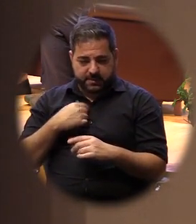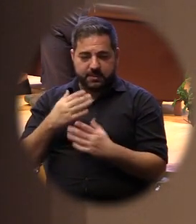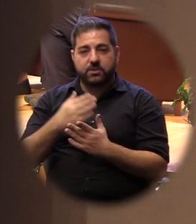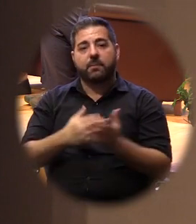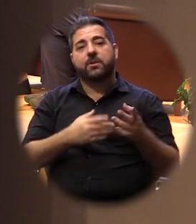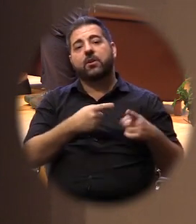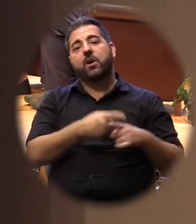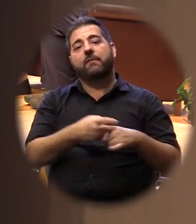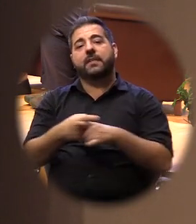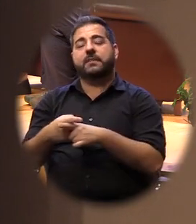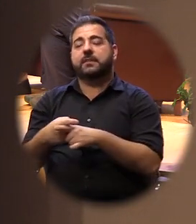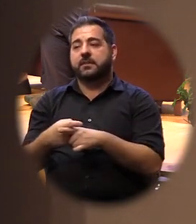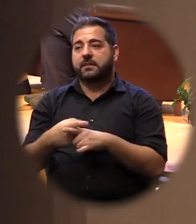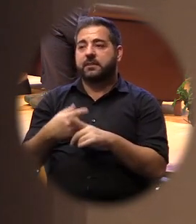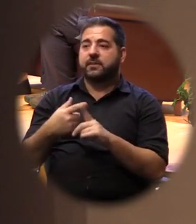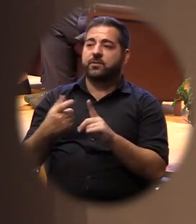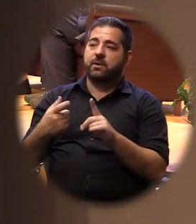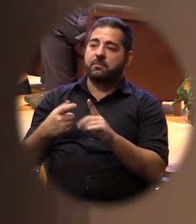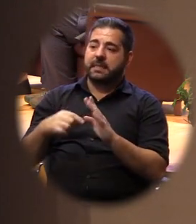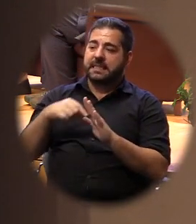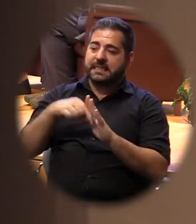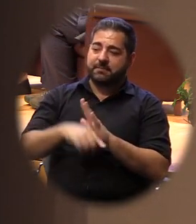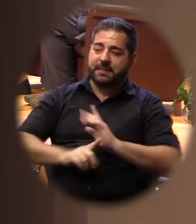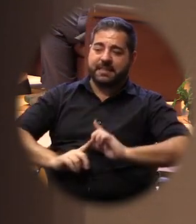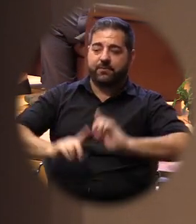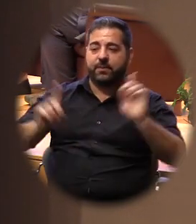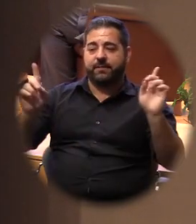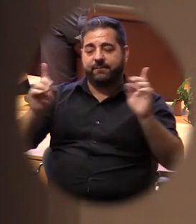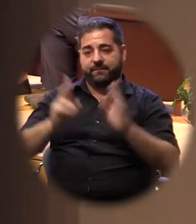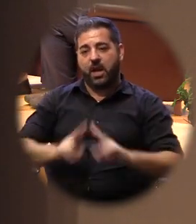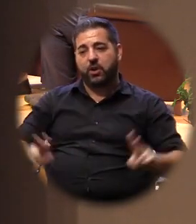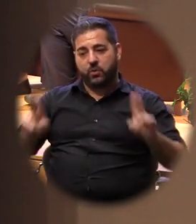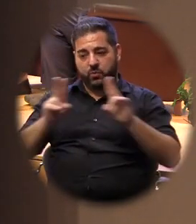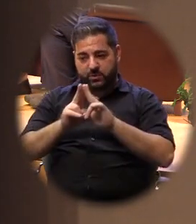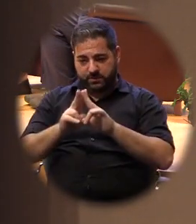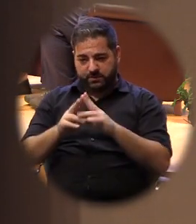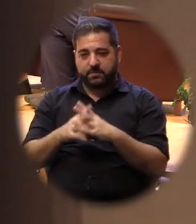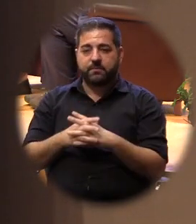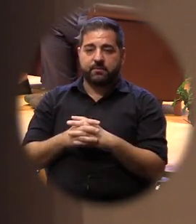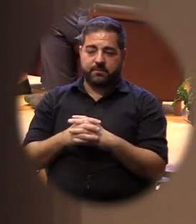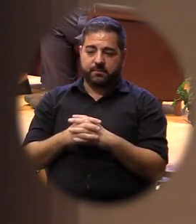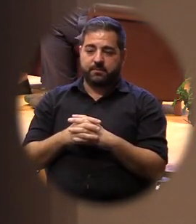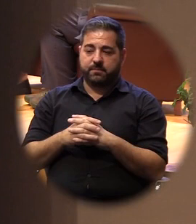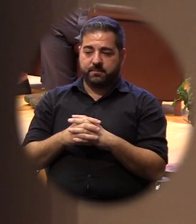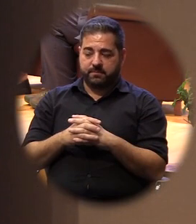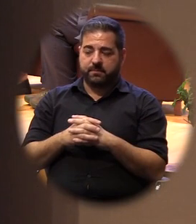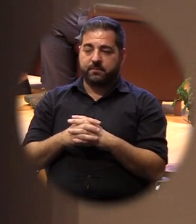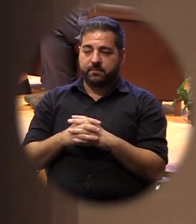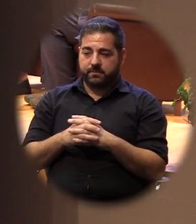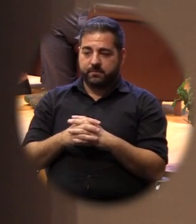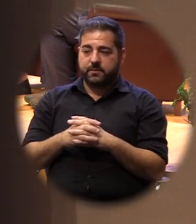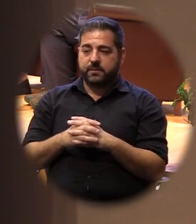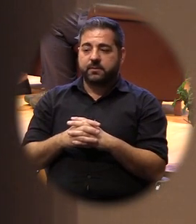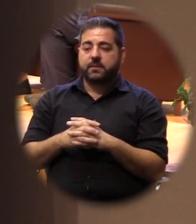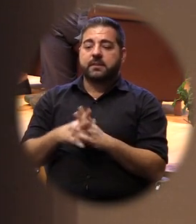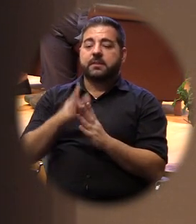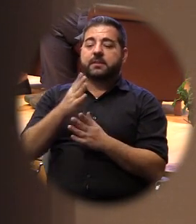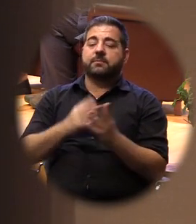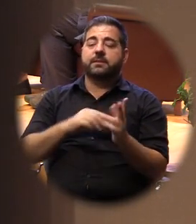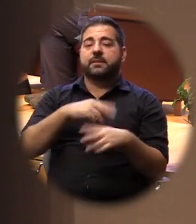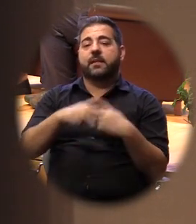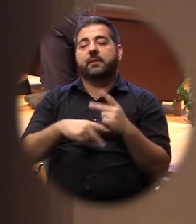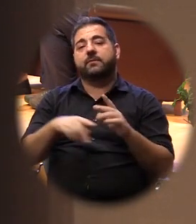conflict comes from deeply differing values up and so some of the kinds of